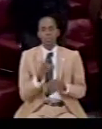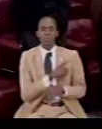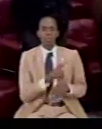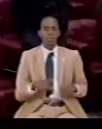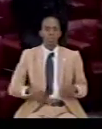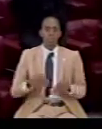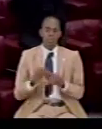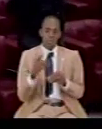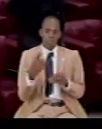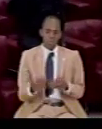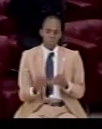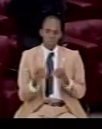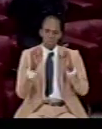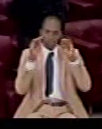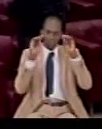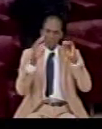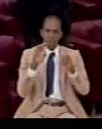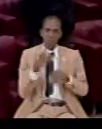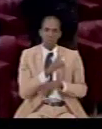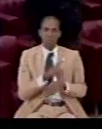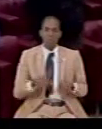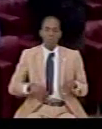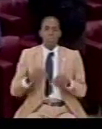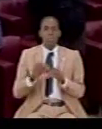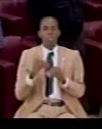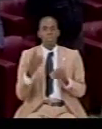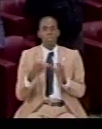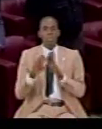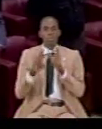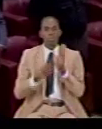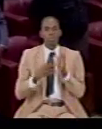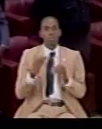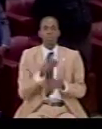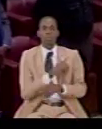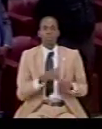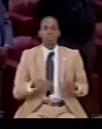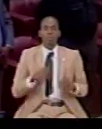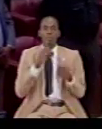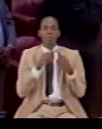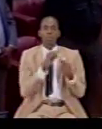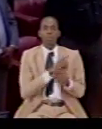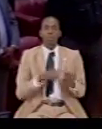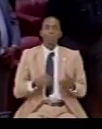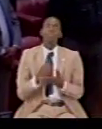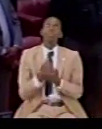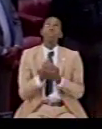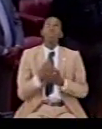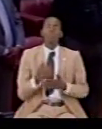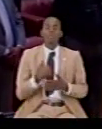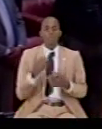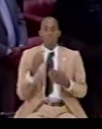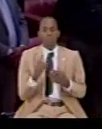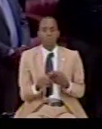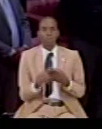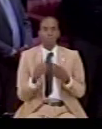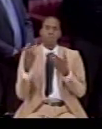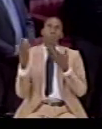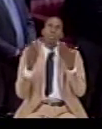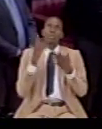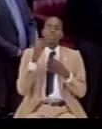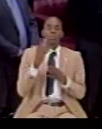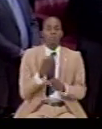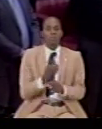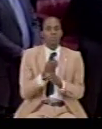the counsel of the Lord, in the will of the Lord. Help me, O Lord, to serve you faithfully, fruitfully every